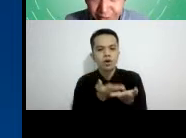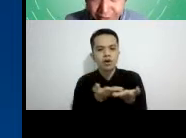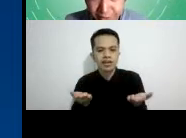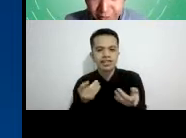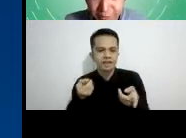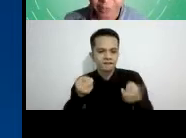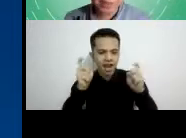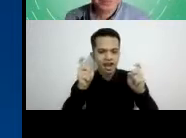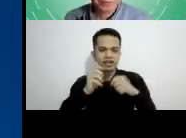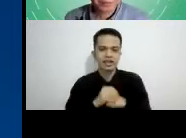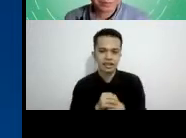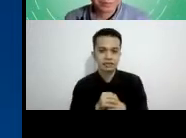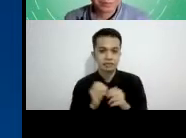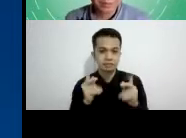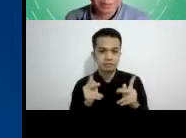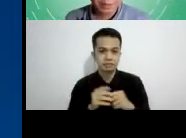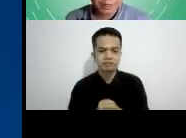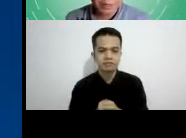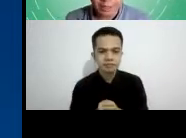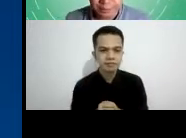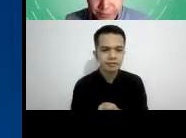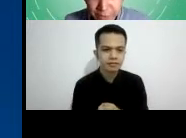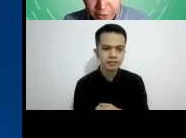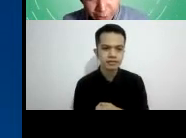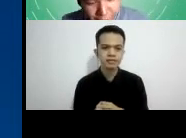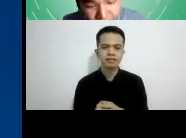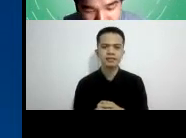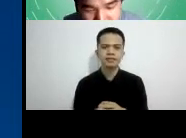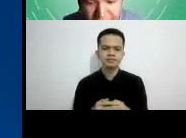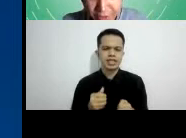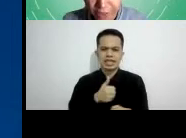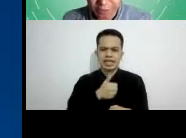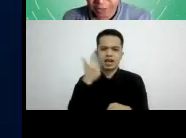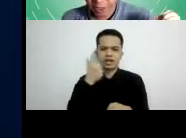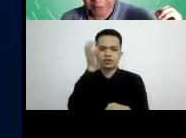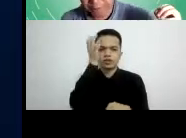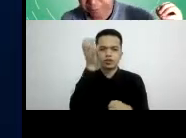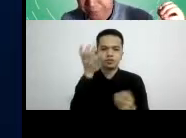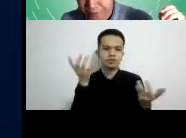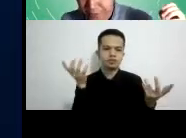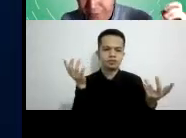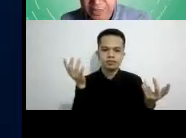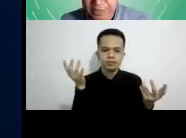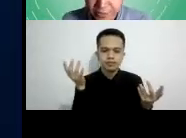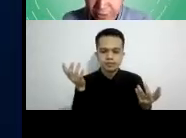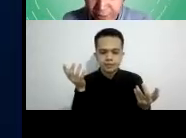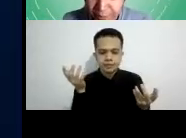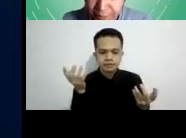faster. Okay. Now, there are other concepts here on